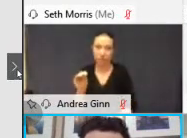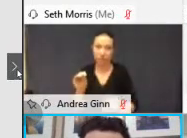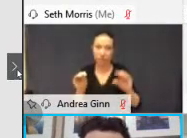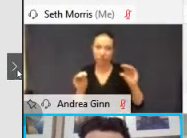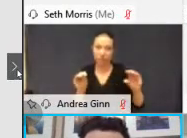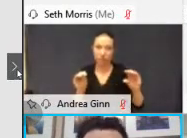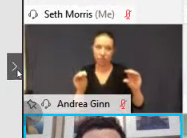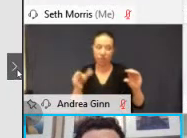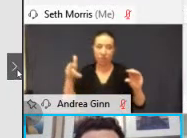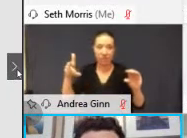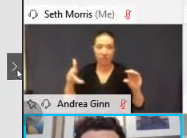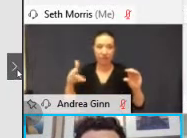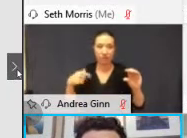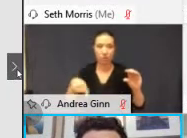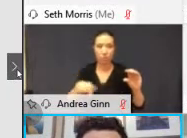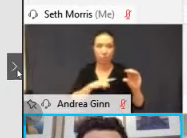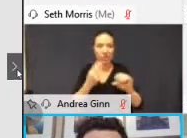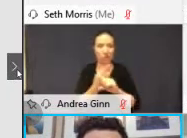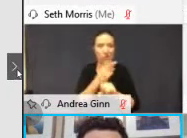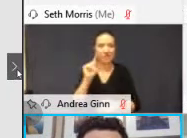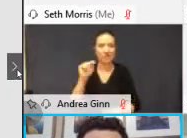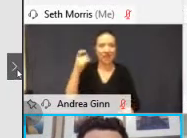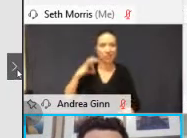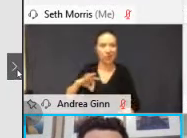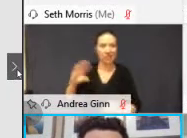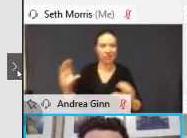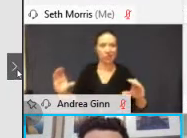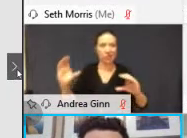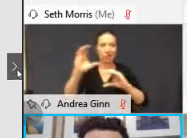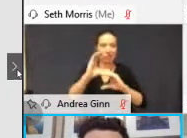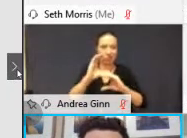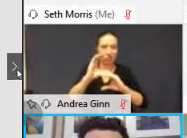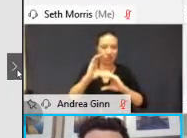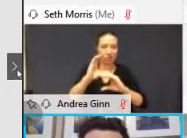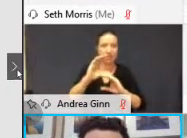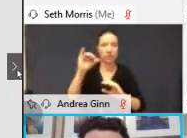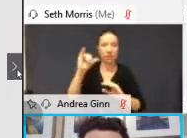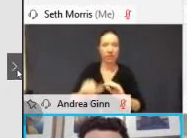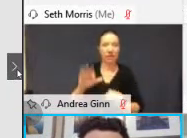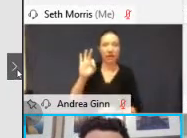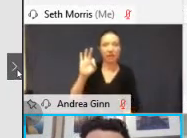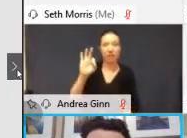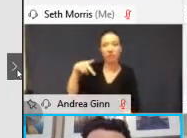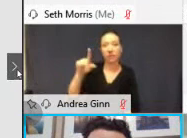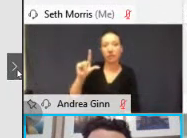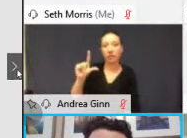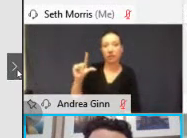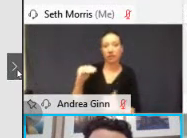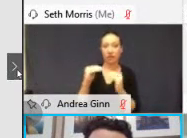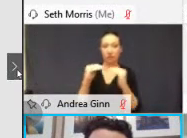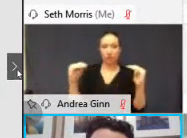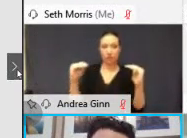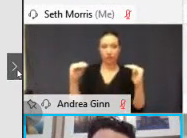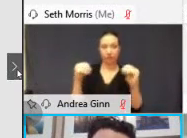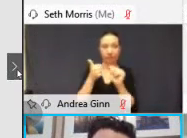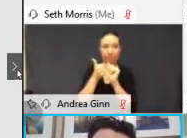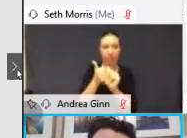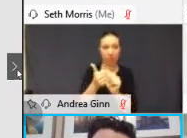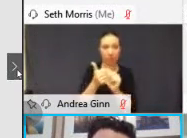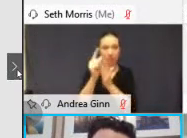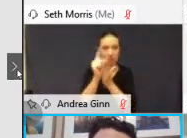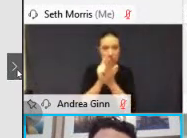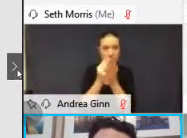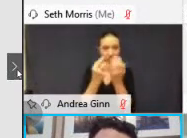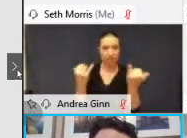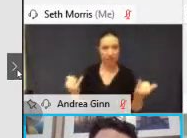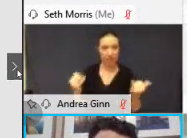tax credit. So in this case, at this FPL level, under the current law, this family would be required